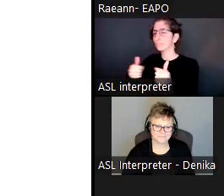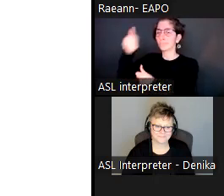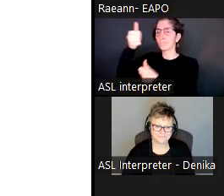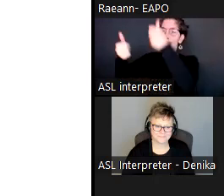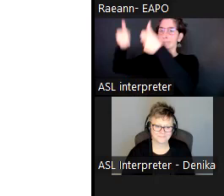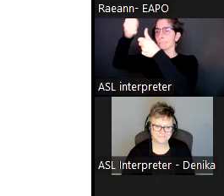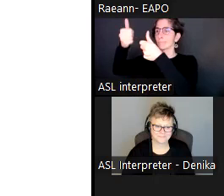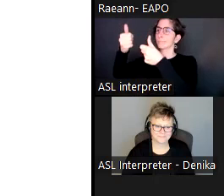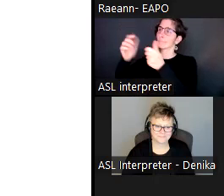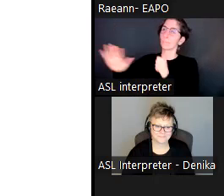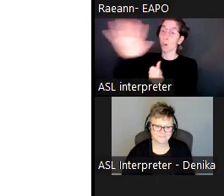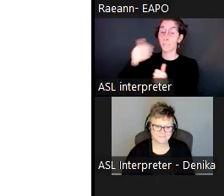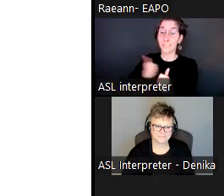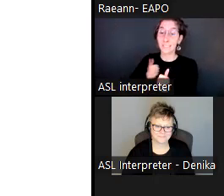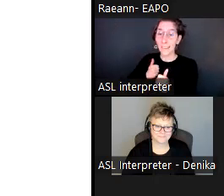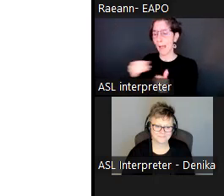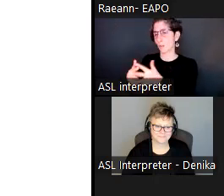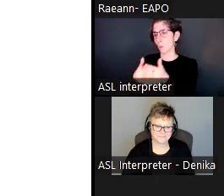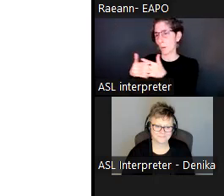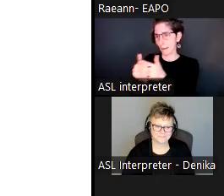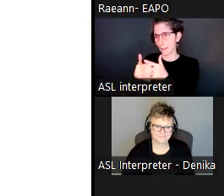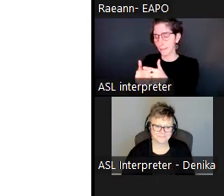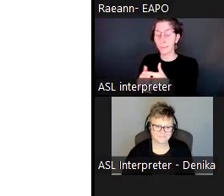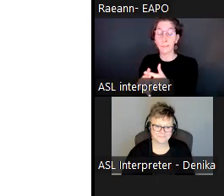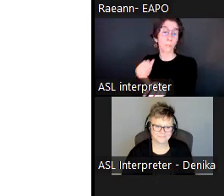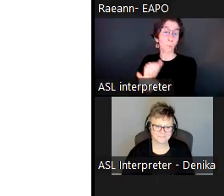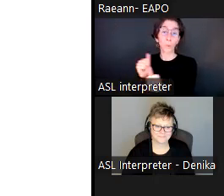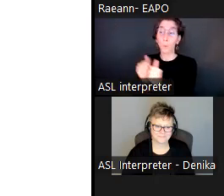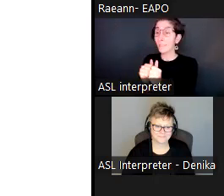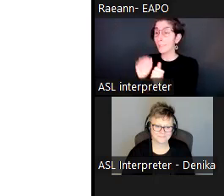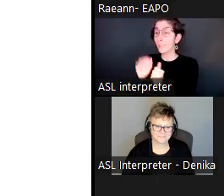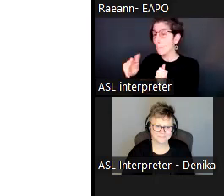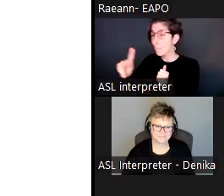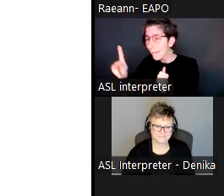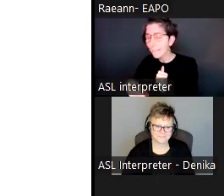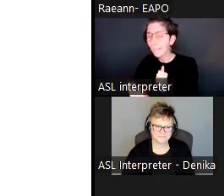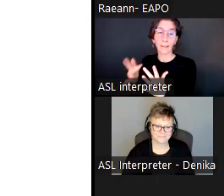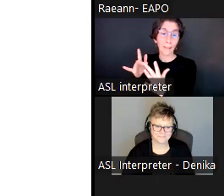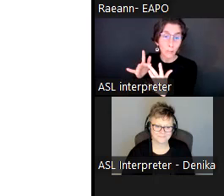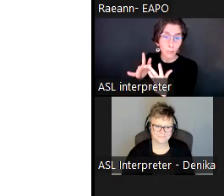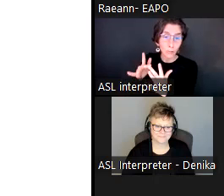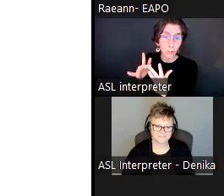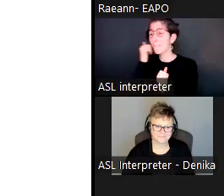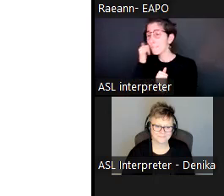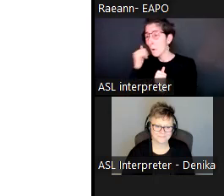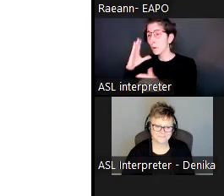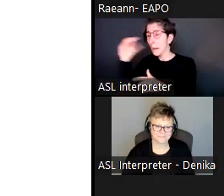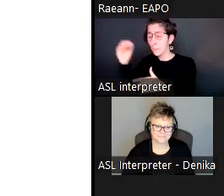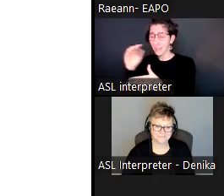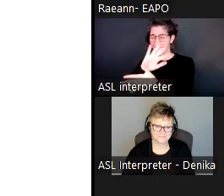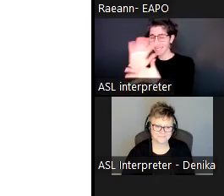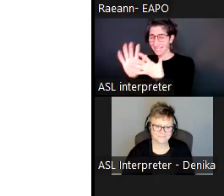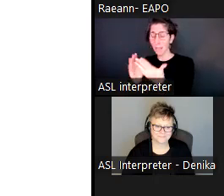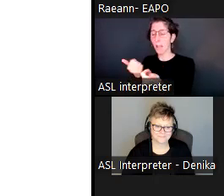the United States, financial institutions, internet service providers, telephone providers, all of our private and